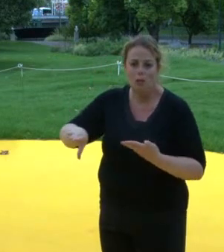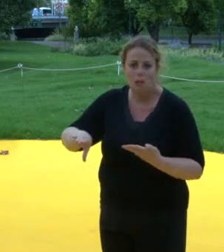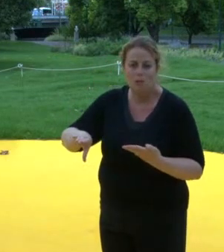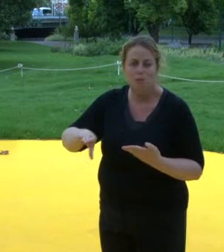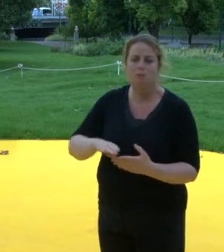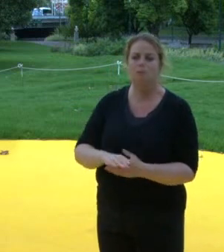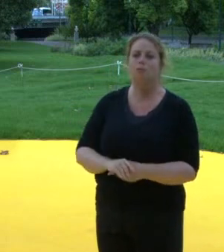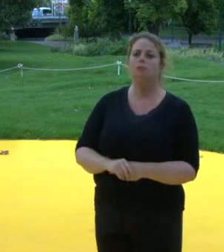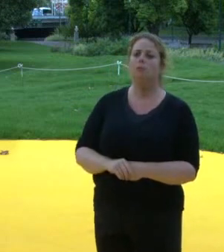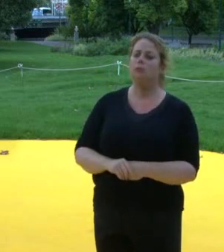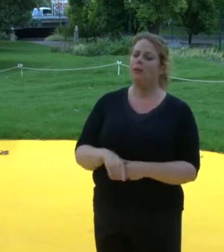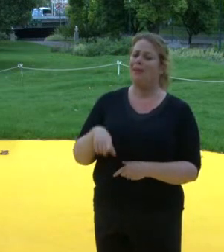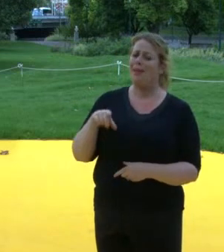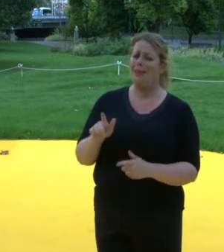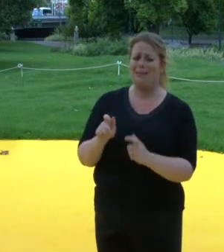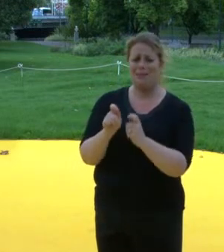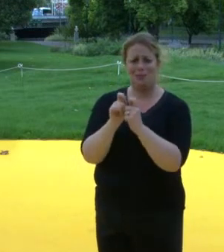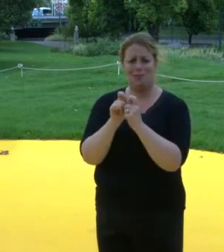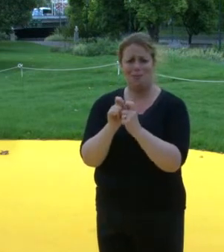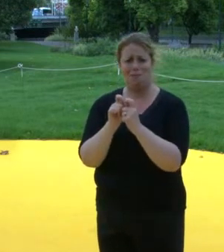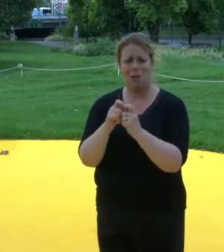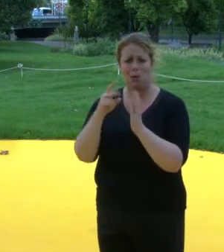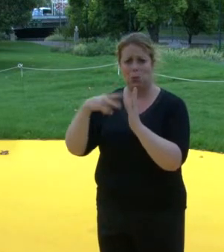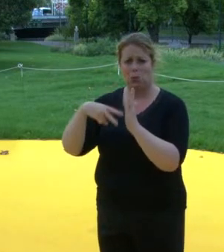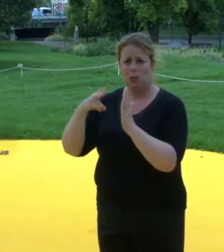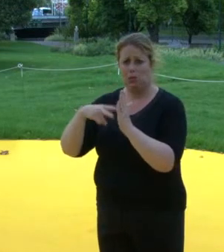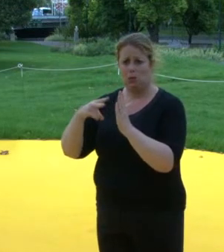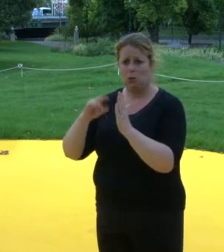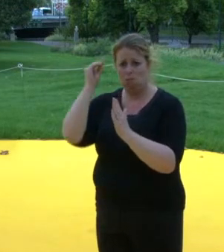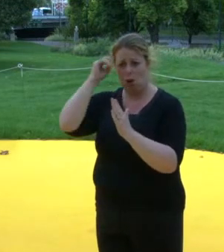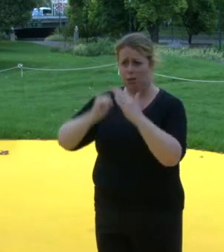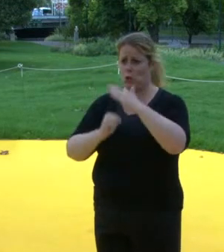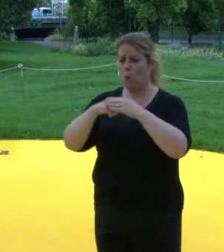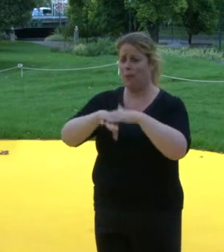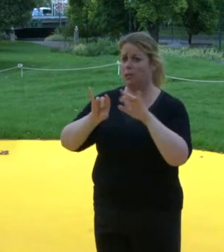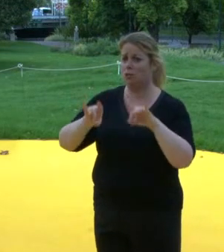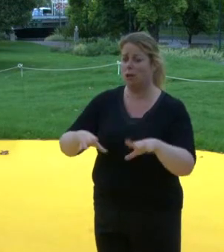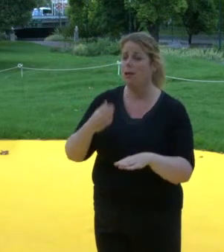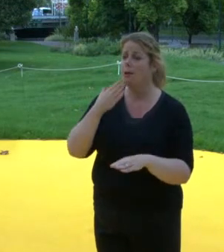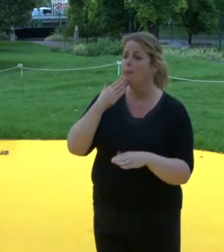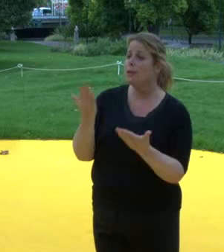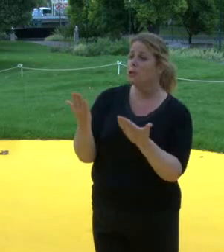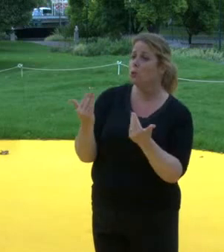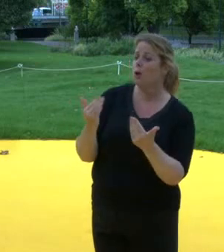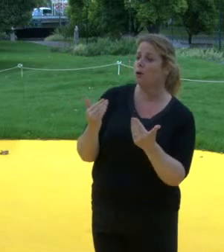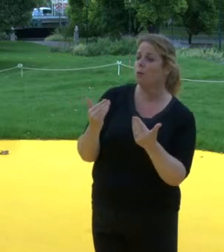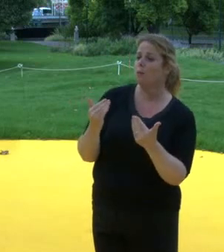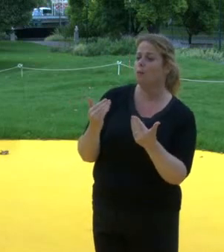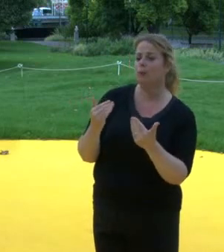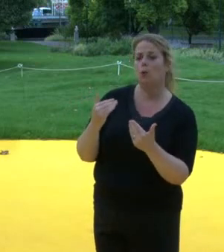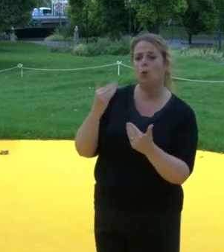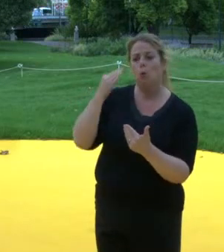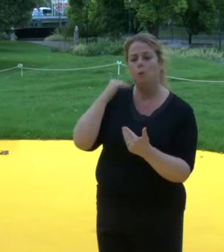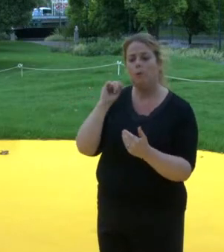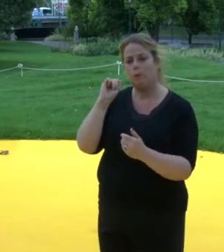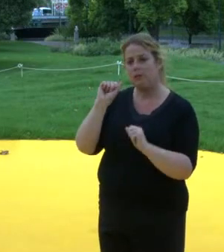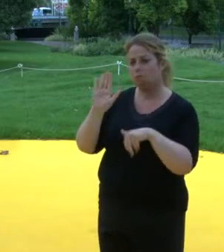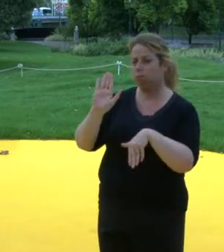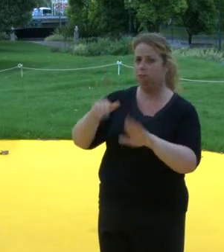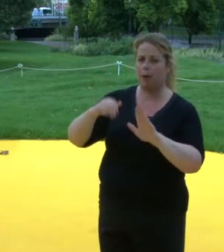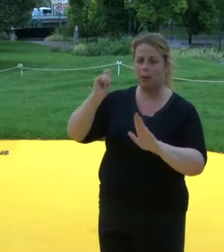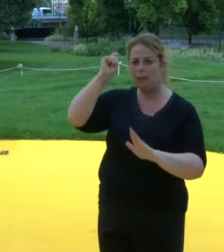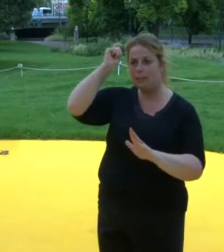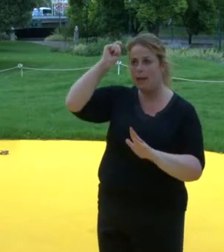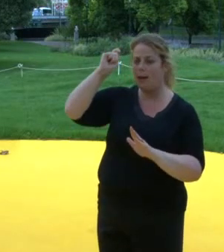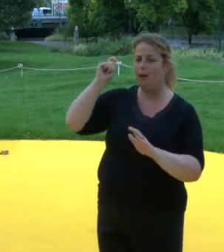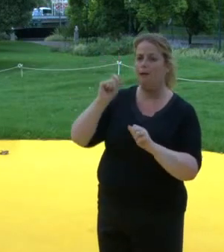This is the single most valuable literary award in the country, and would you please welcome she of the fabulous hair and brilliant